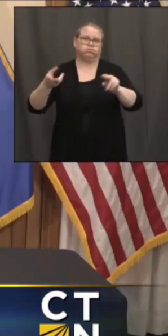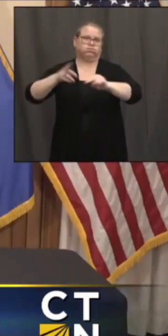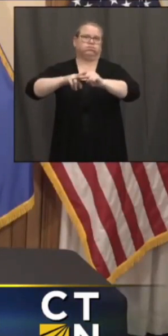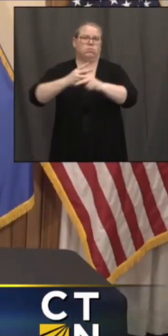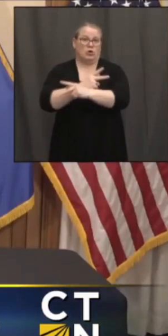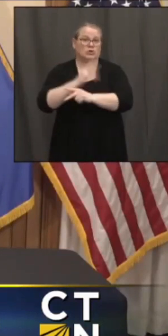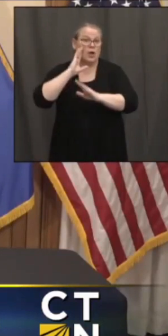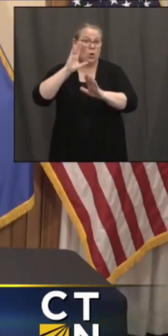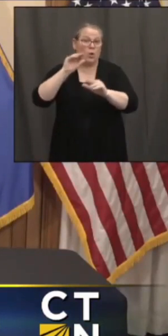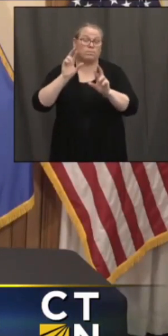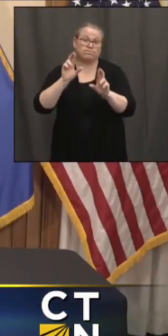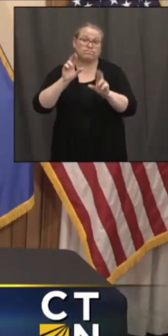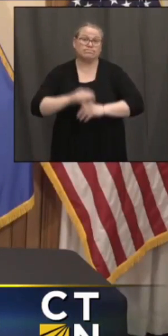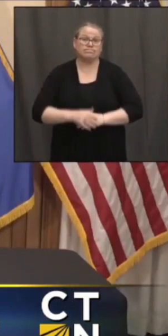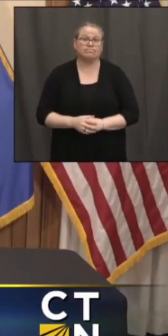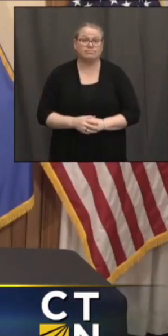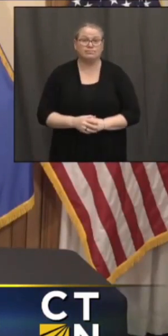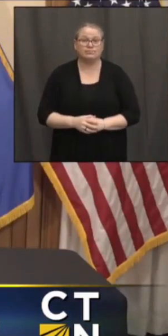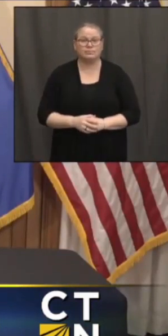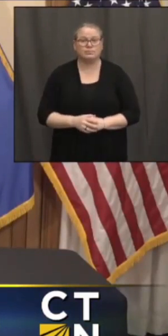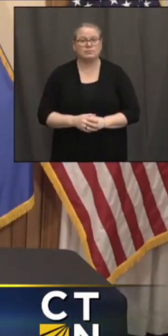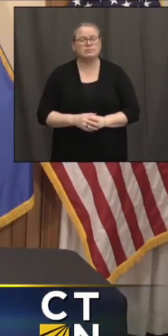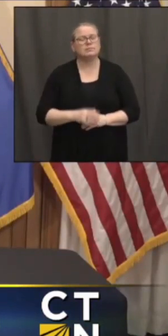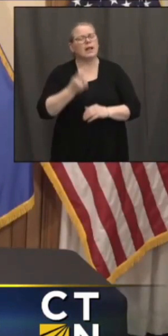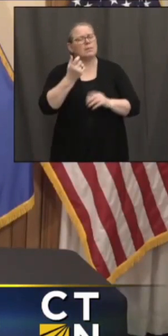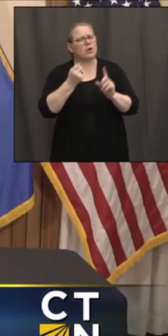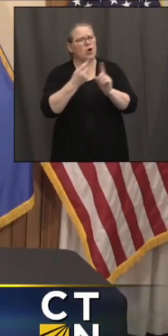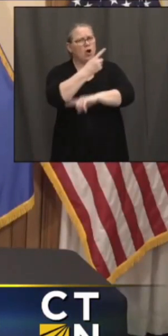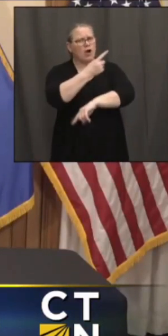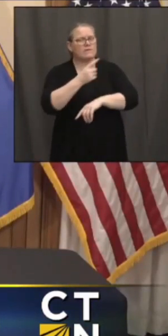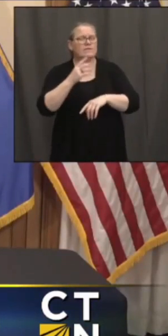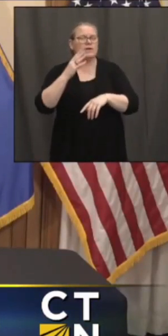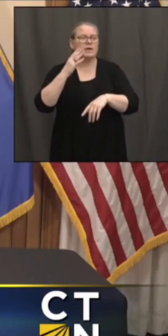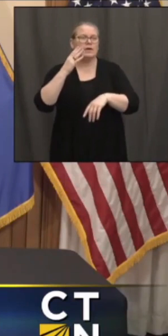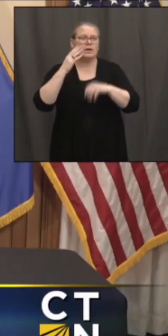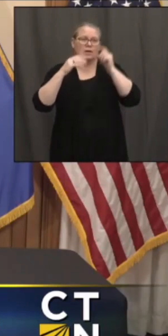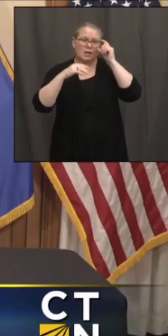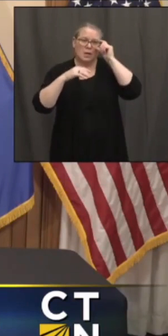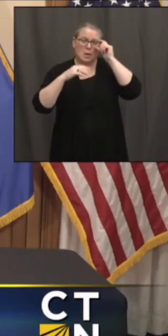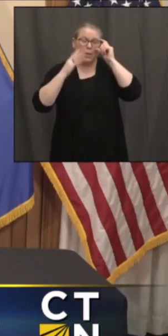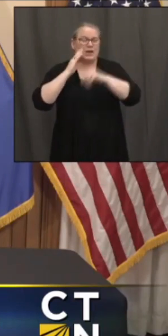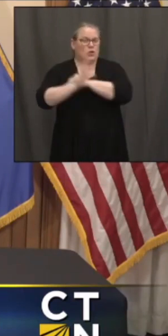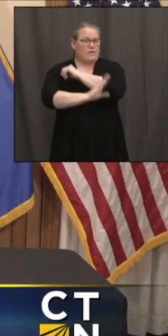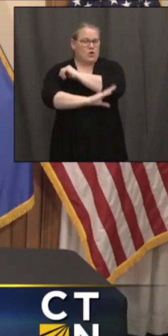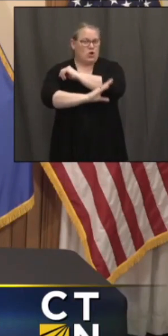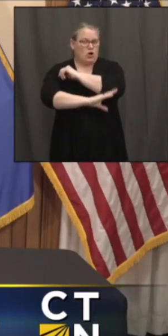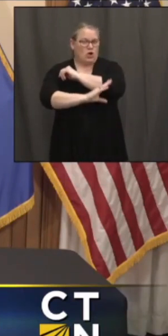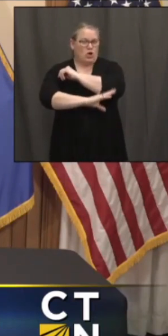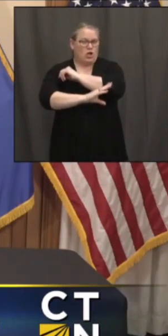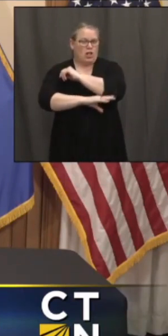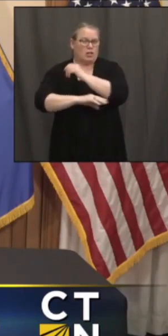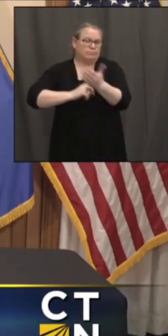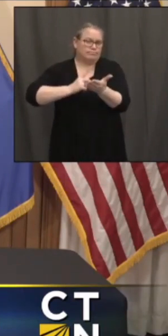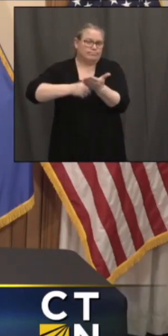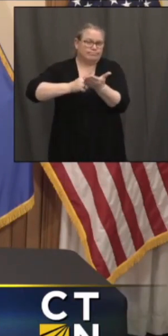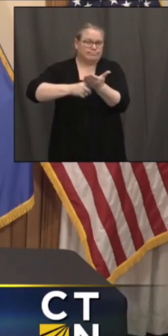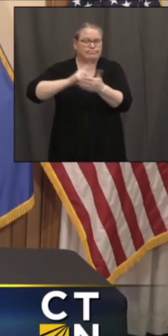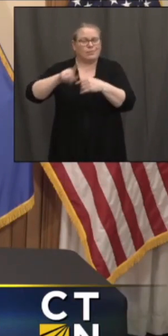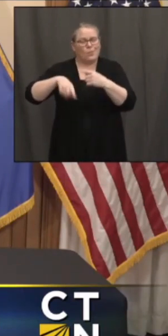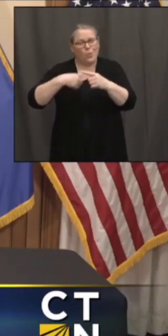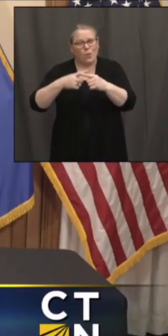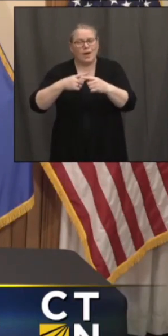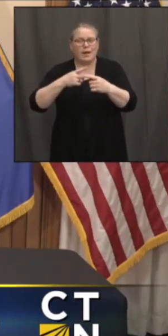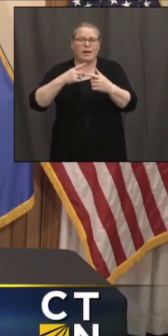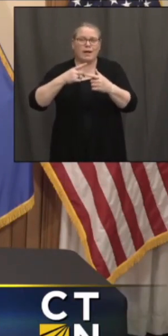tack, I know the fall's often discussed as the point when, or sort of sometime in the fall is discussed as the point when life could kind of get